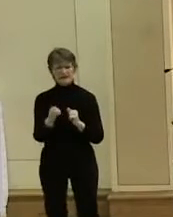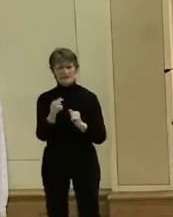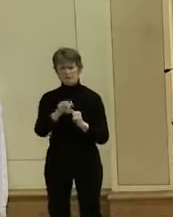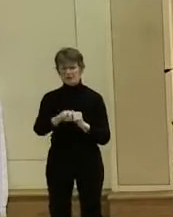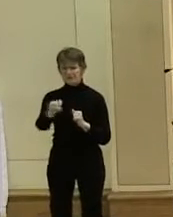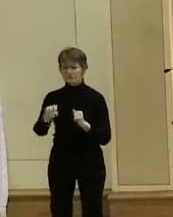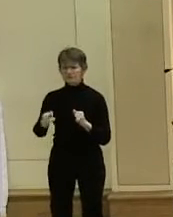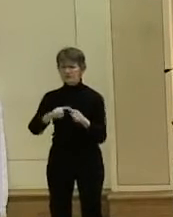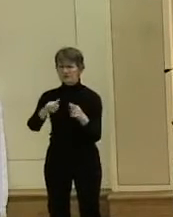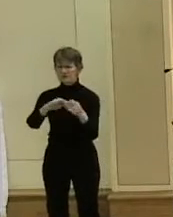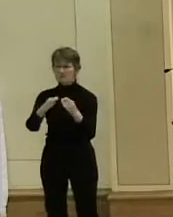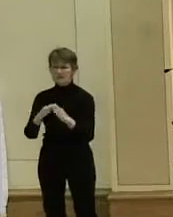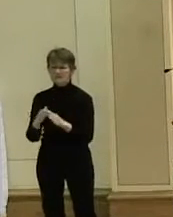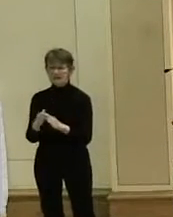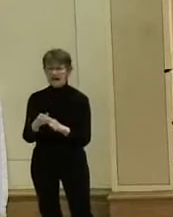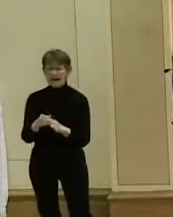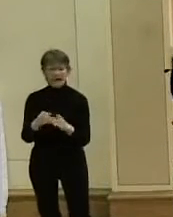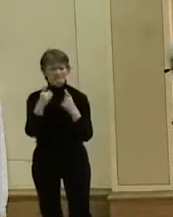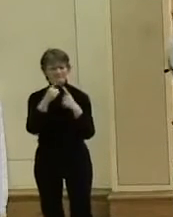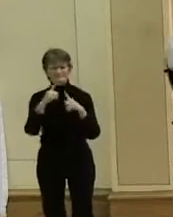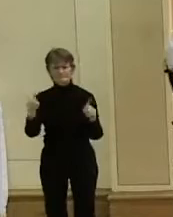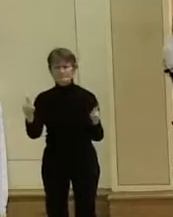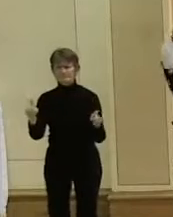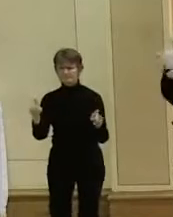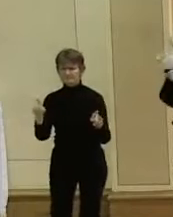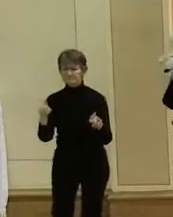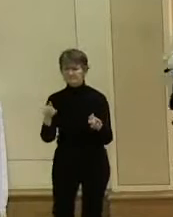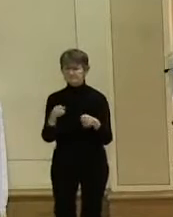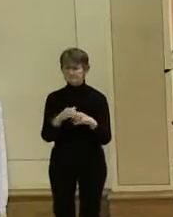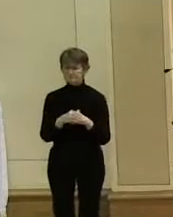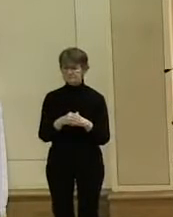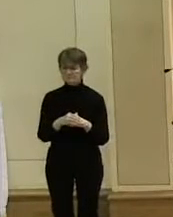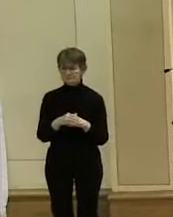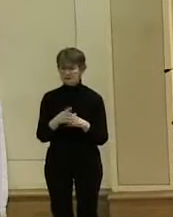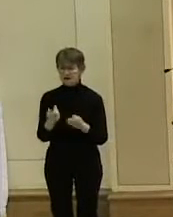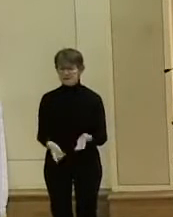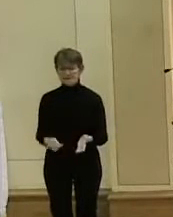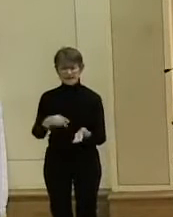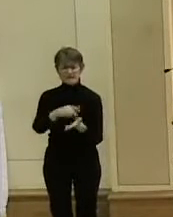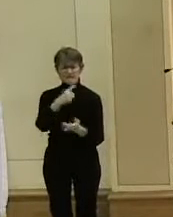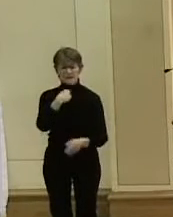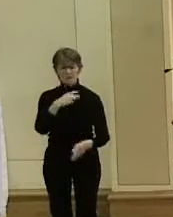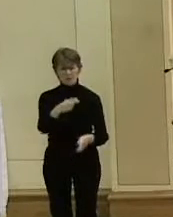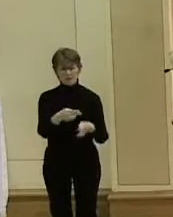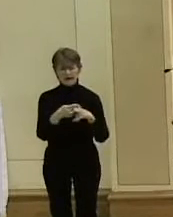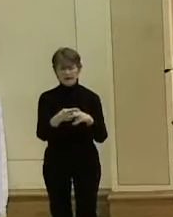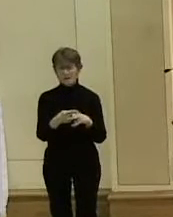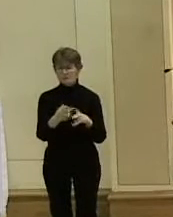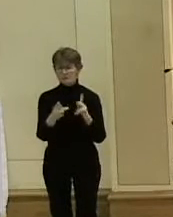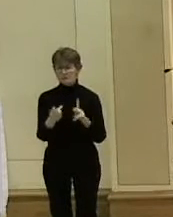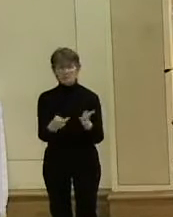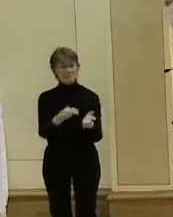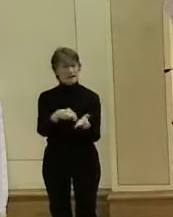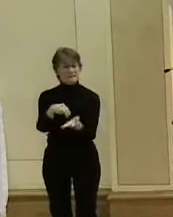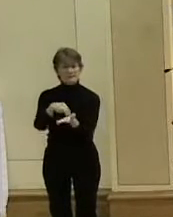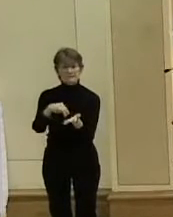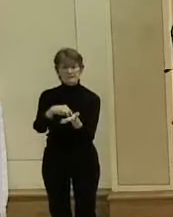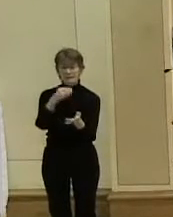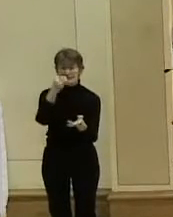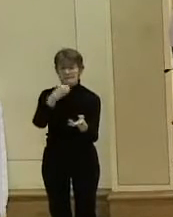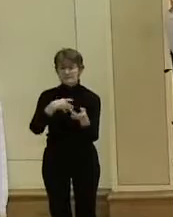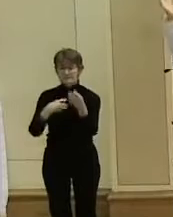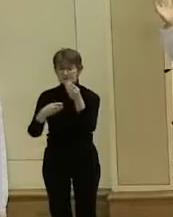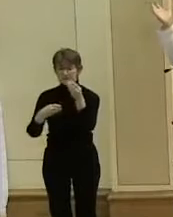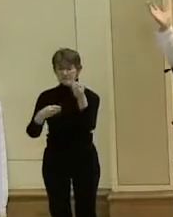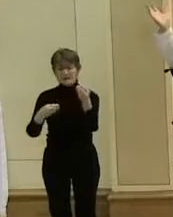different places and he would say, okay, you talk about names. He says, stand up, tell me your name. So people would go up, tell their name.